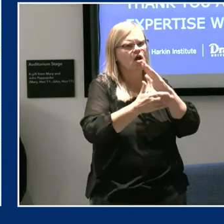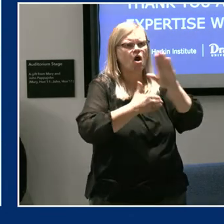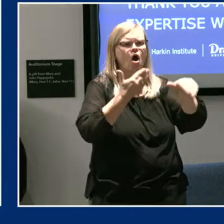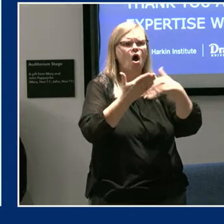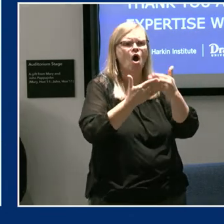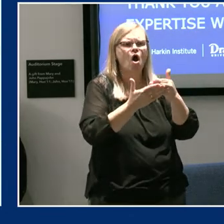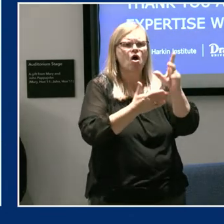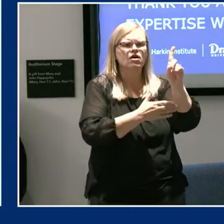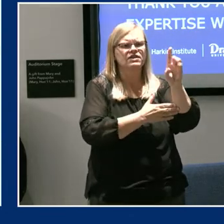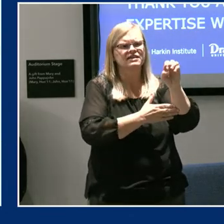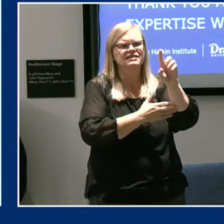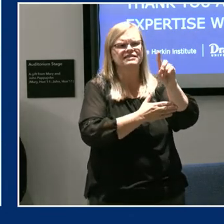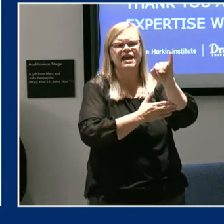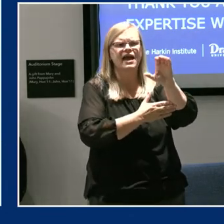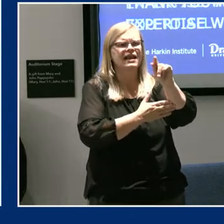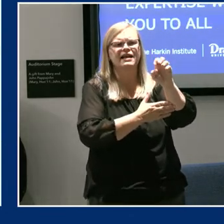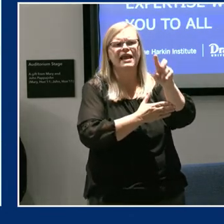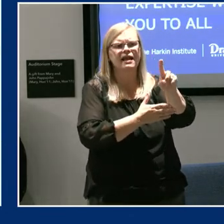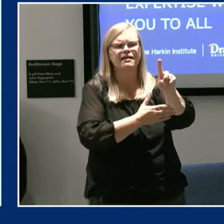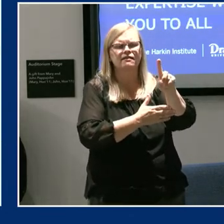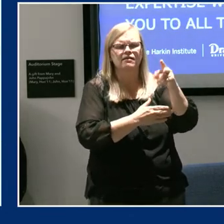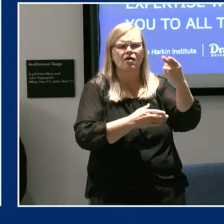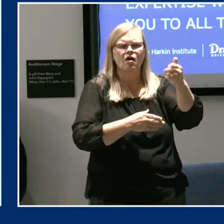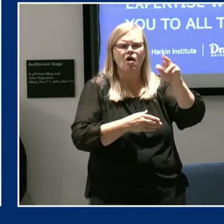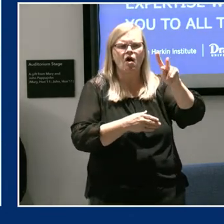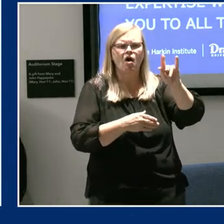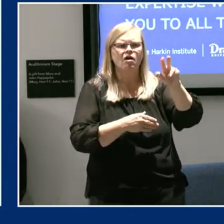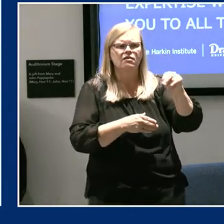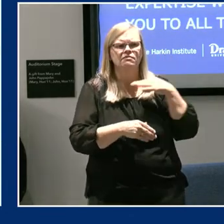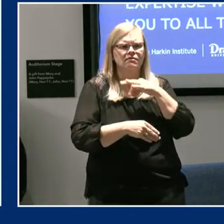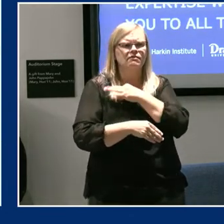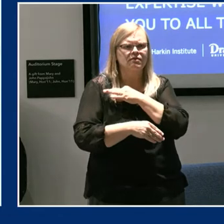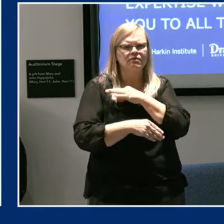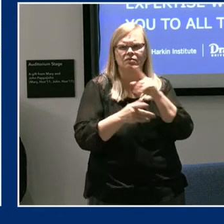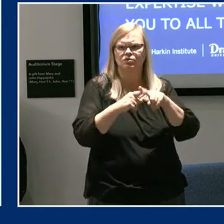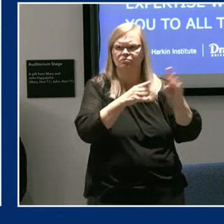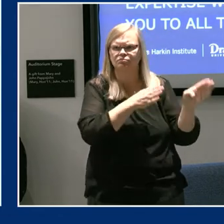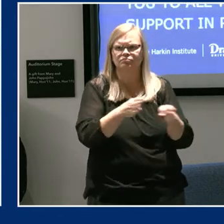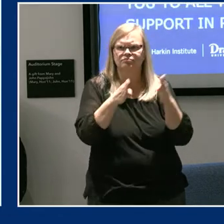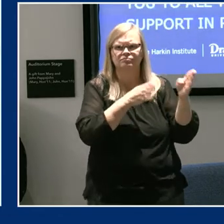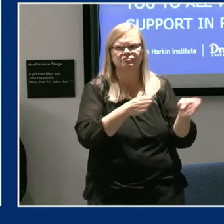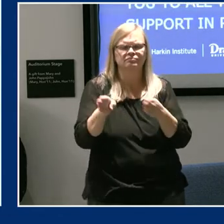dedicated Harkin staff for their support in putting this event together.